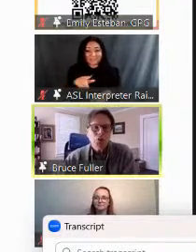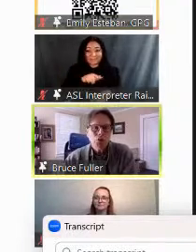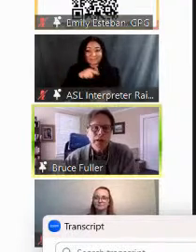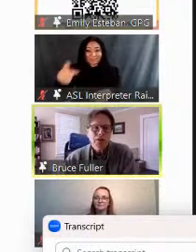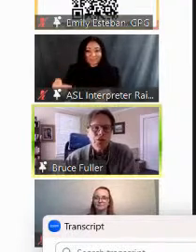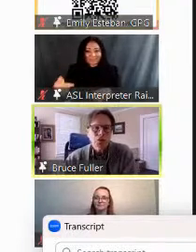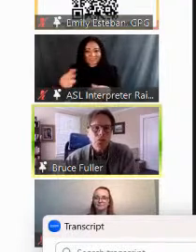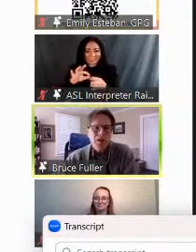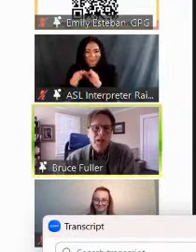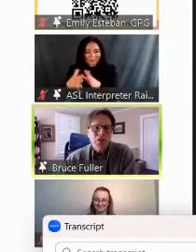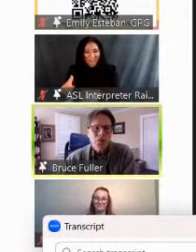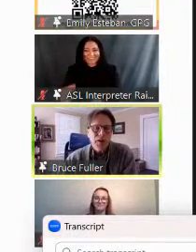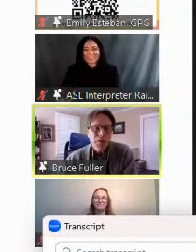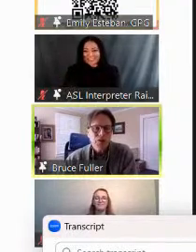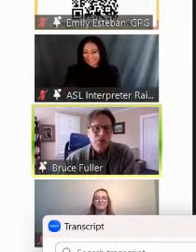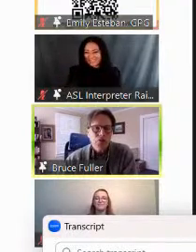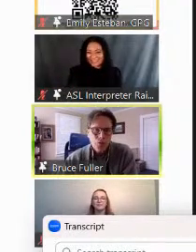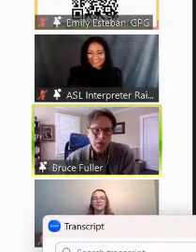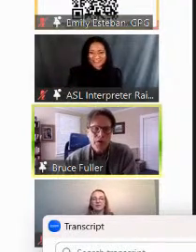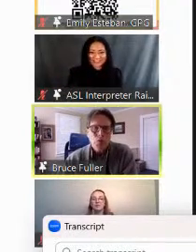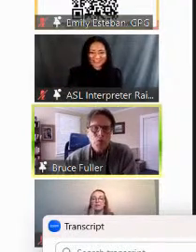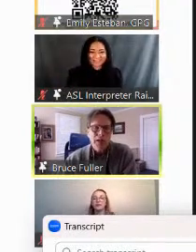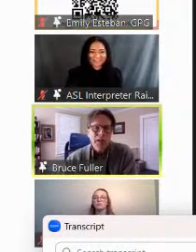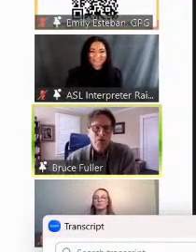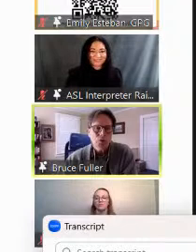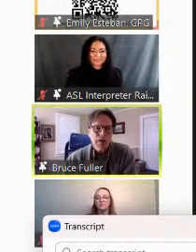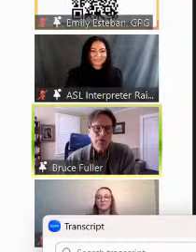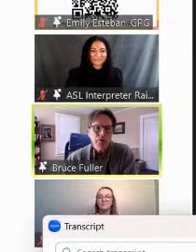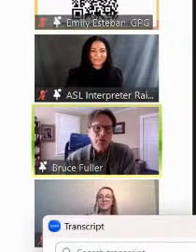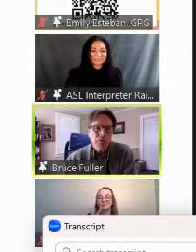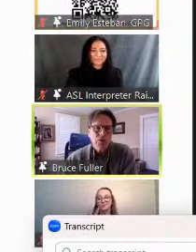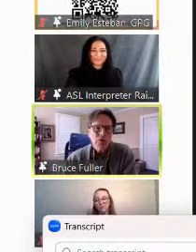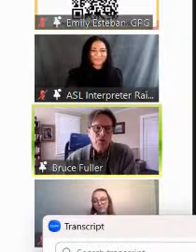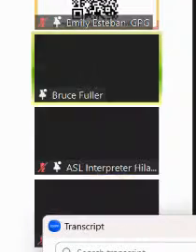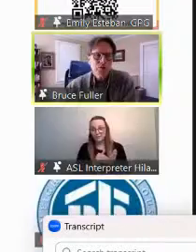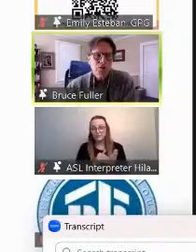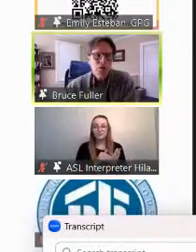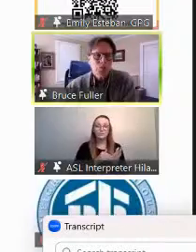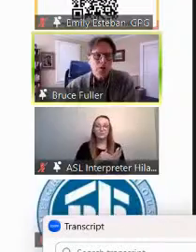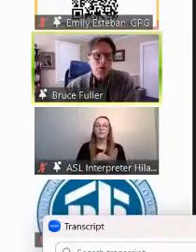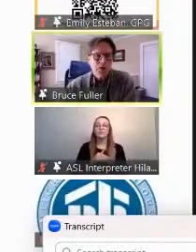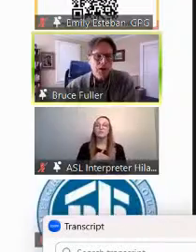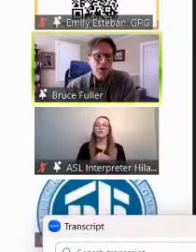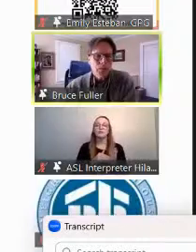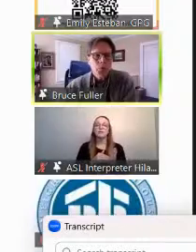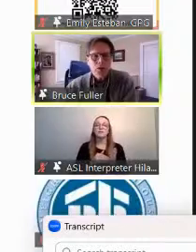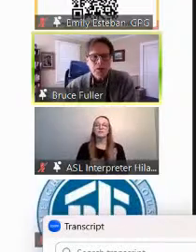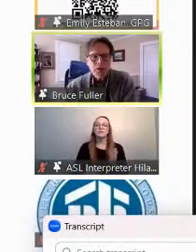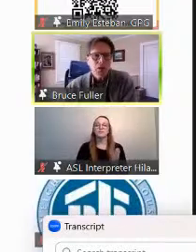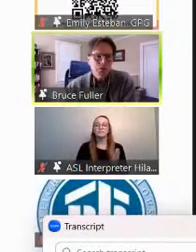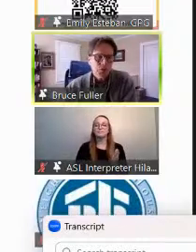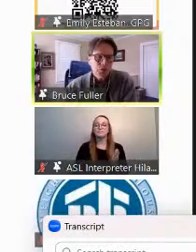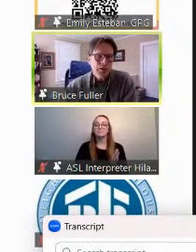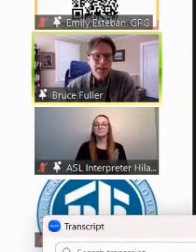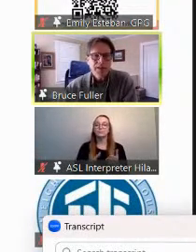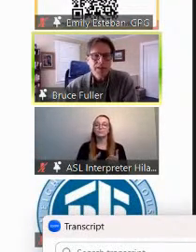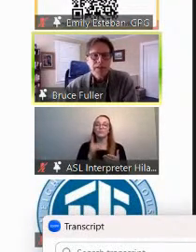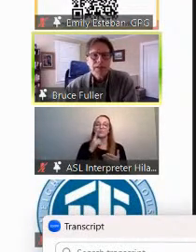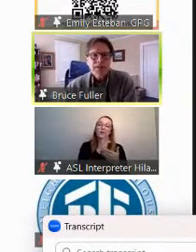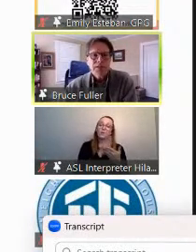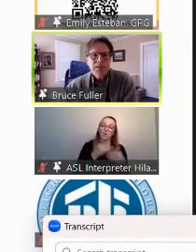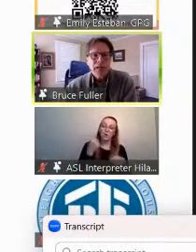CSPP enrolled last year about 92,000, or in 2021, 92,000 youngsters, part-time, part-day or